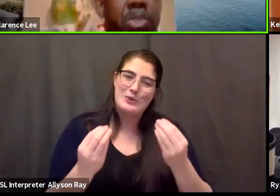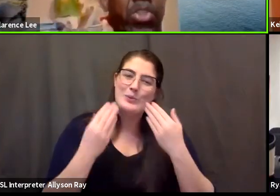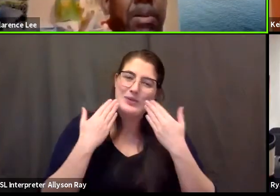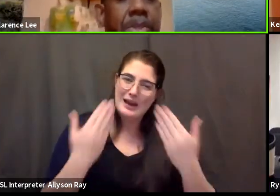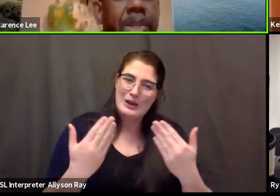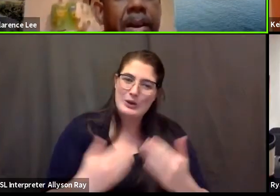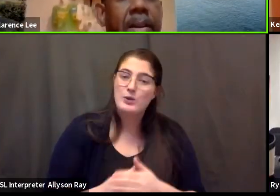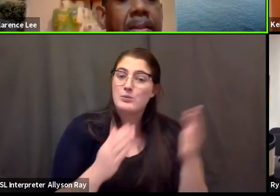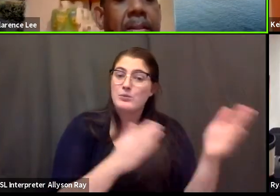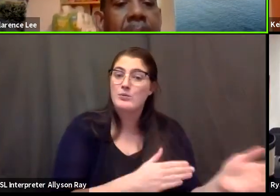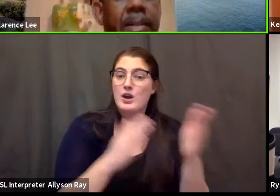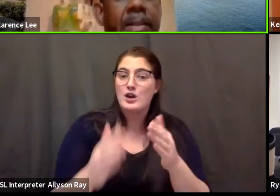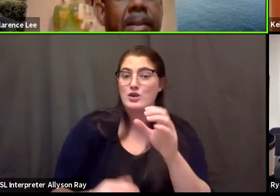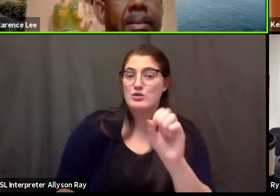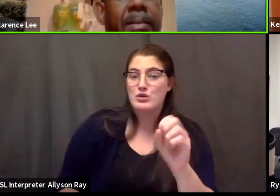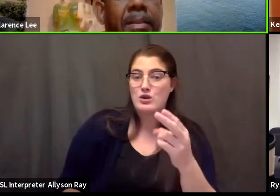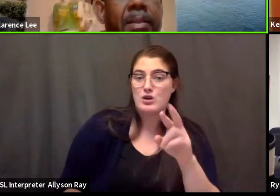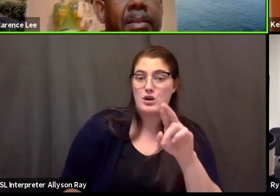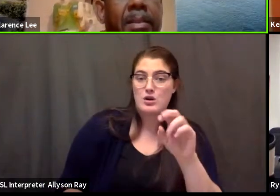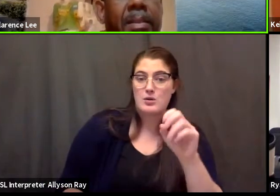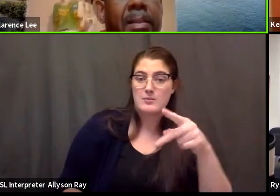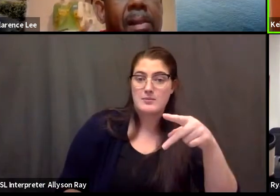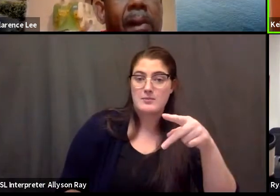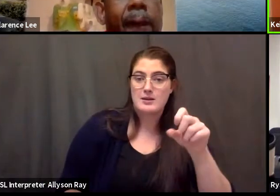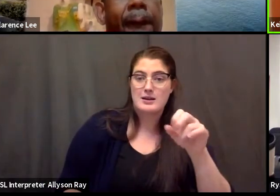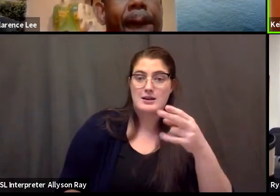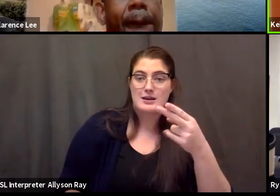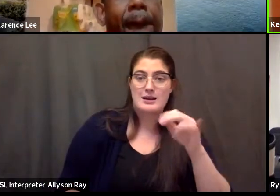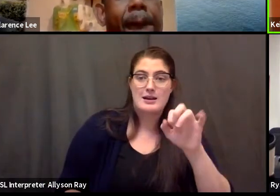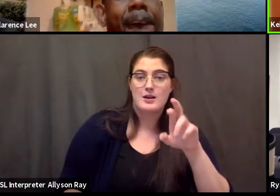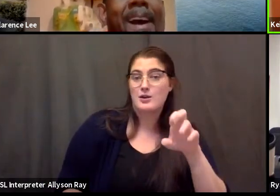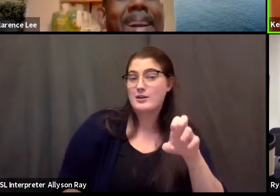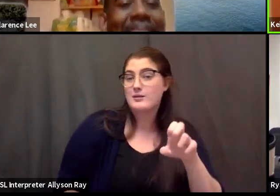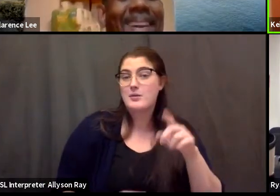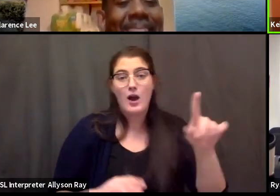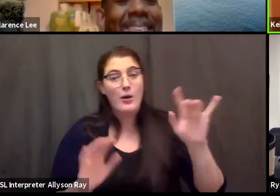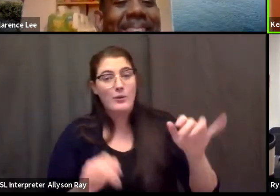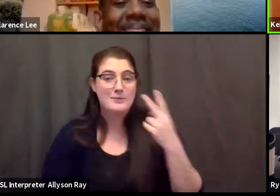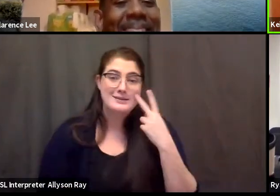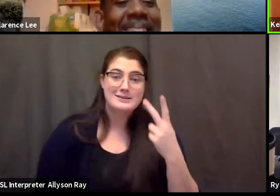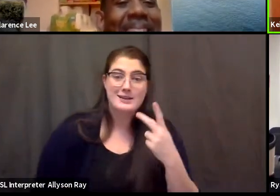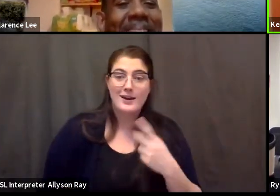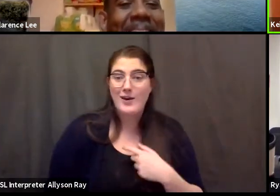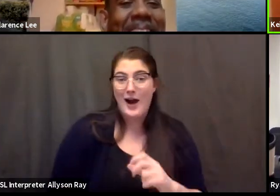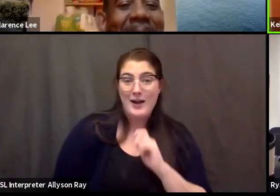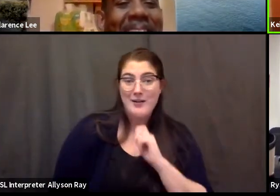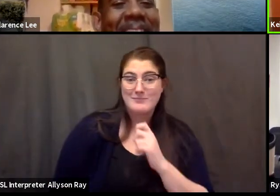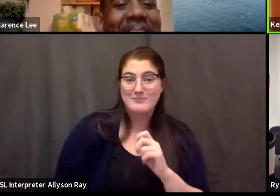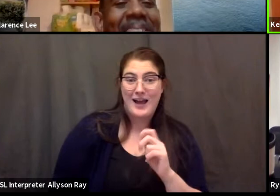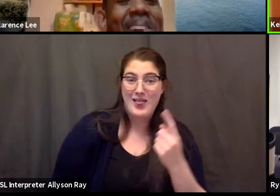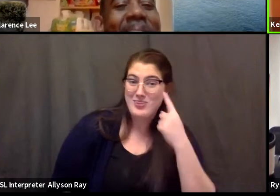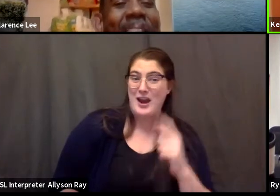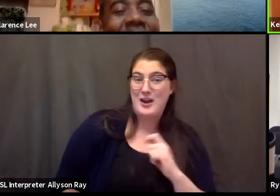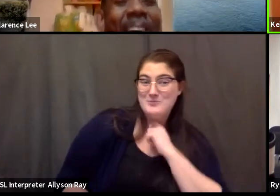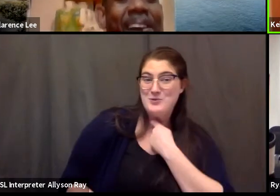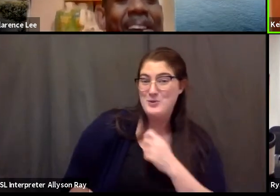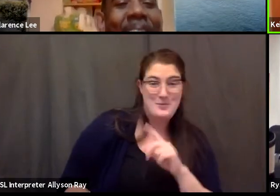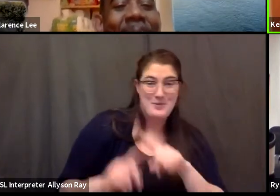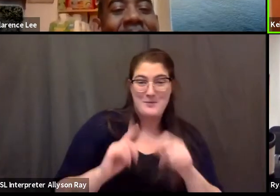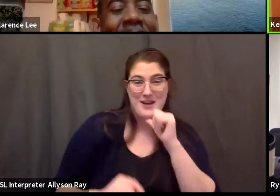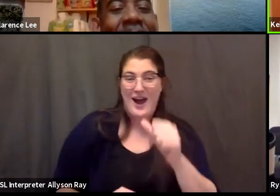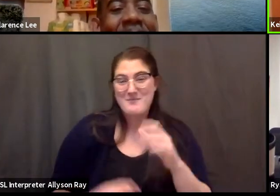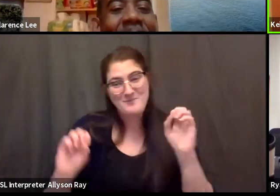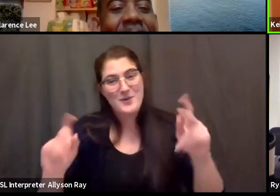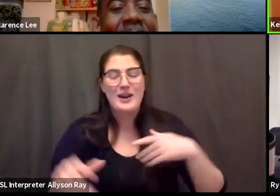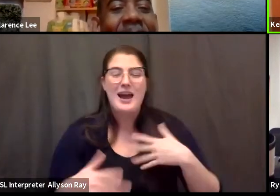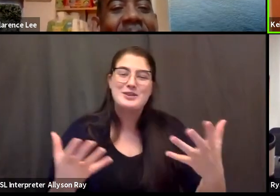And Commissioner Shropshire. Oh, let's see. Oh, I'm already muted. I thought I was muted. So I just